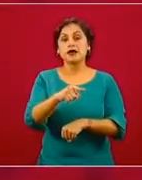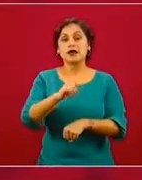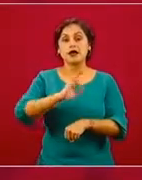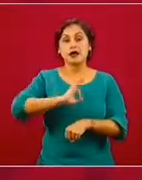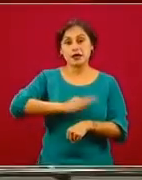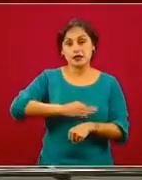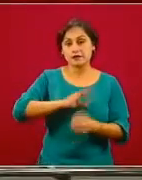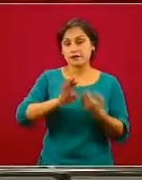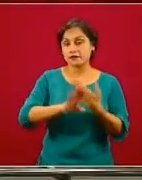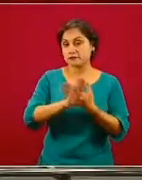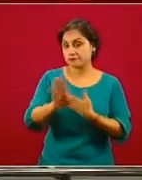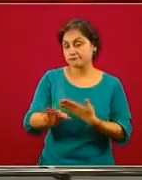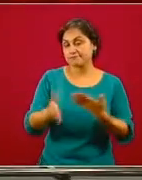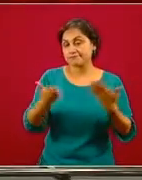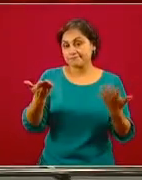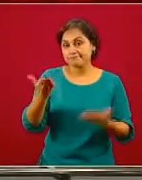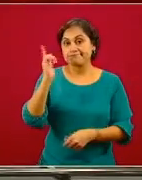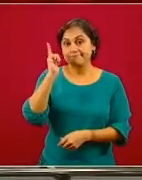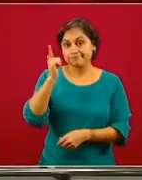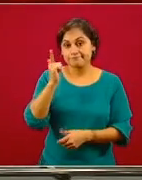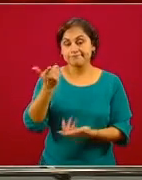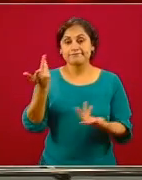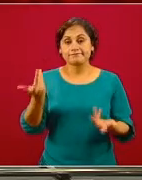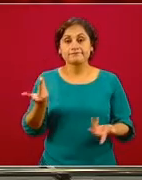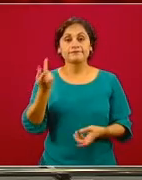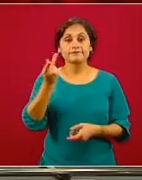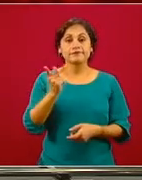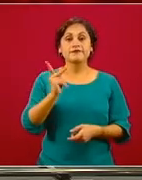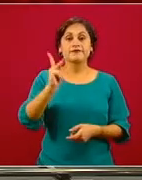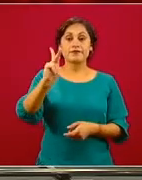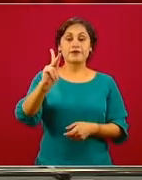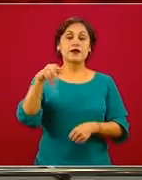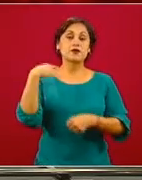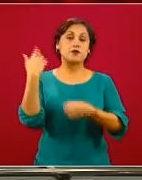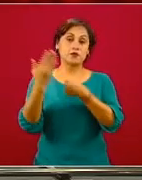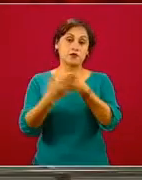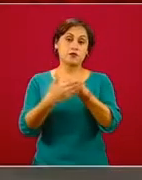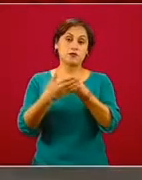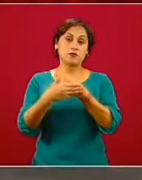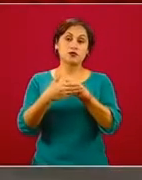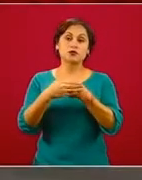find a vaccine in the following weeks,